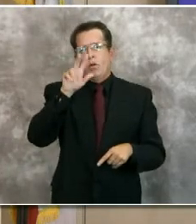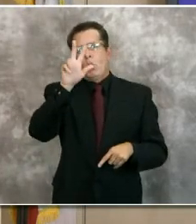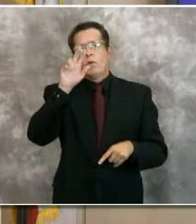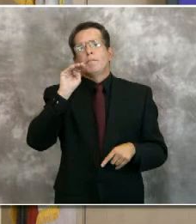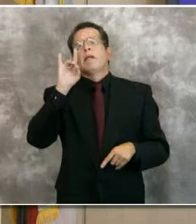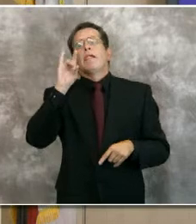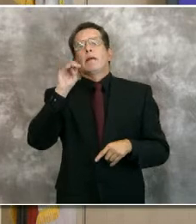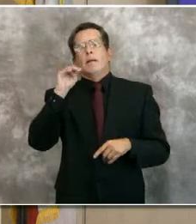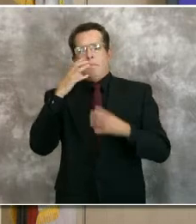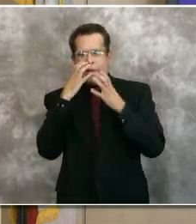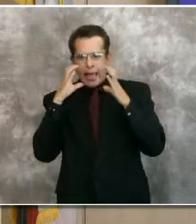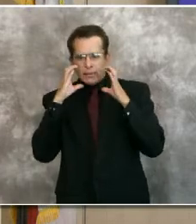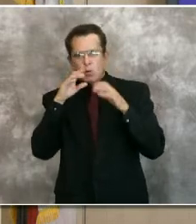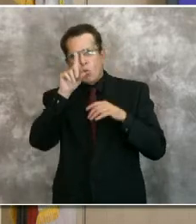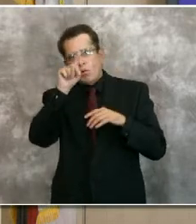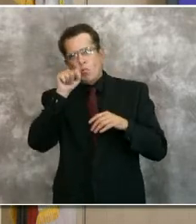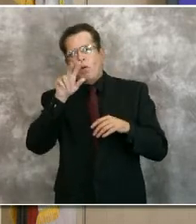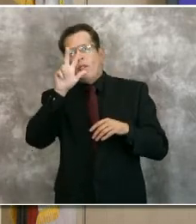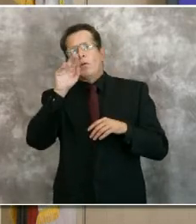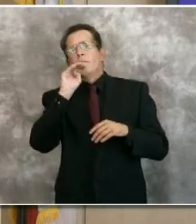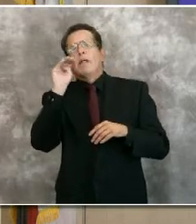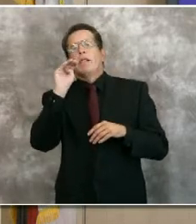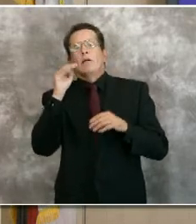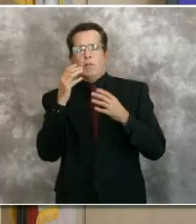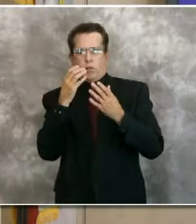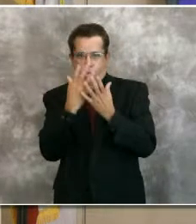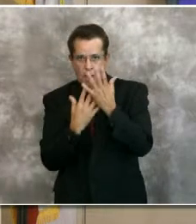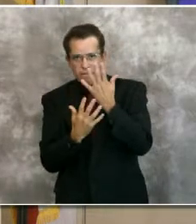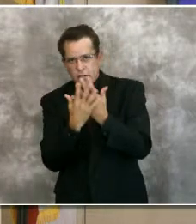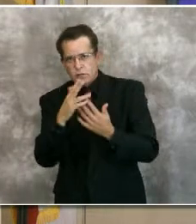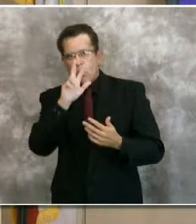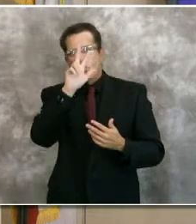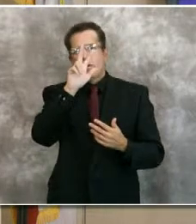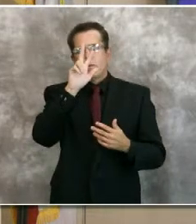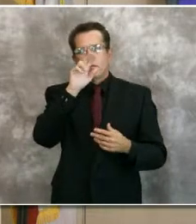masks, 1.3 million gloves, and 1.3